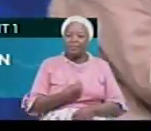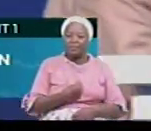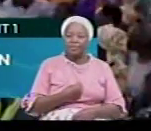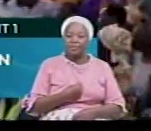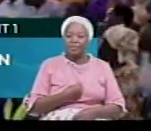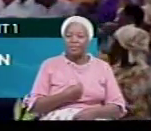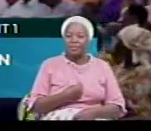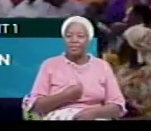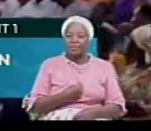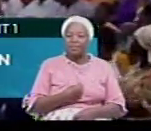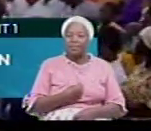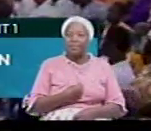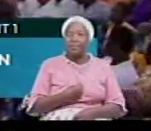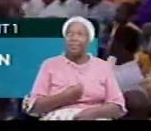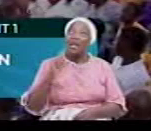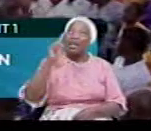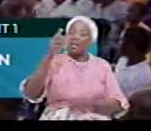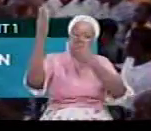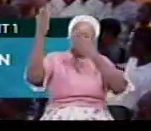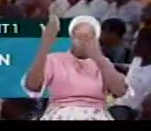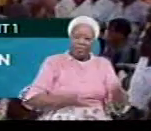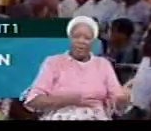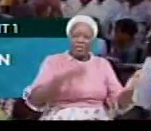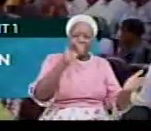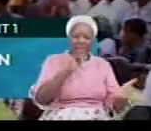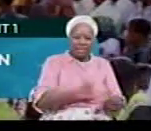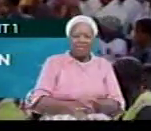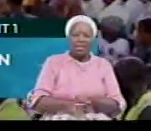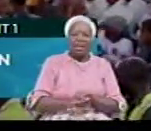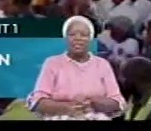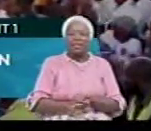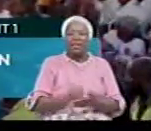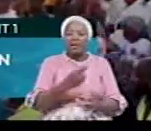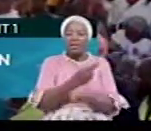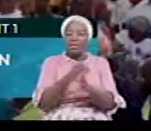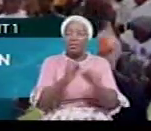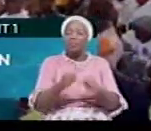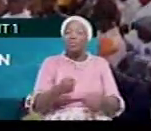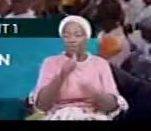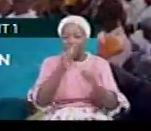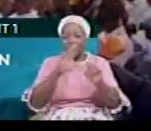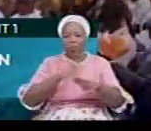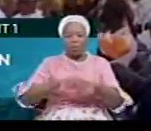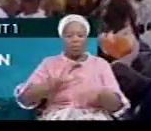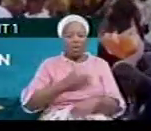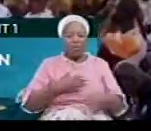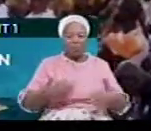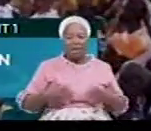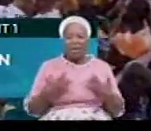He brings the redemptive blessings upon our lives.